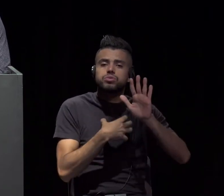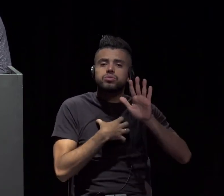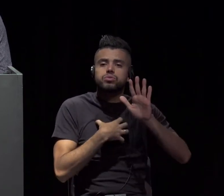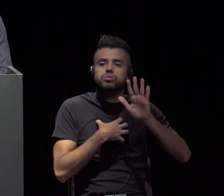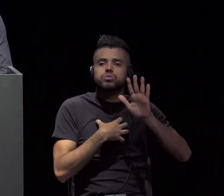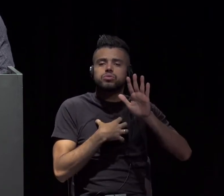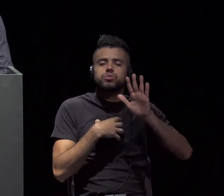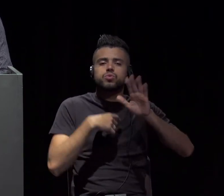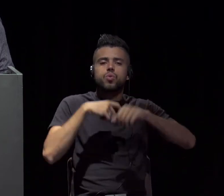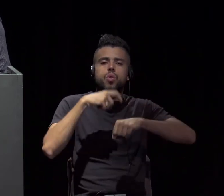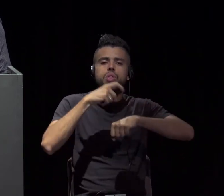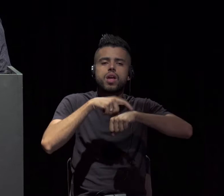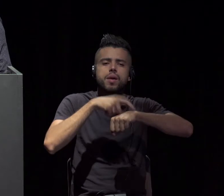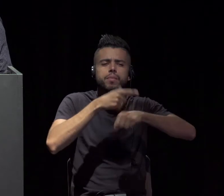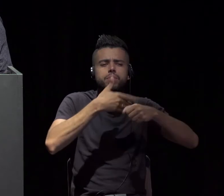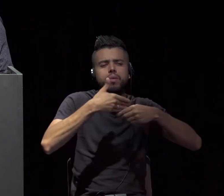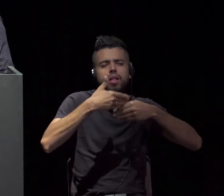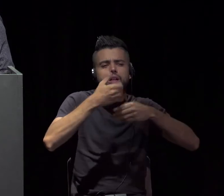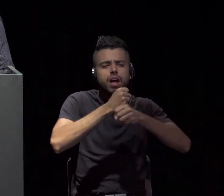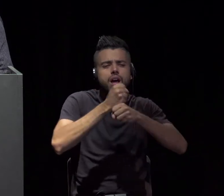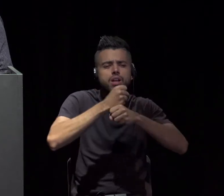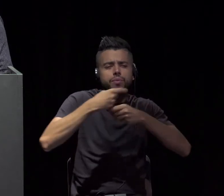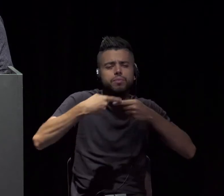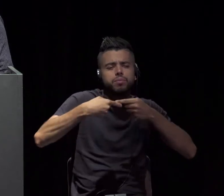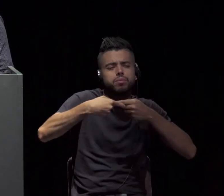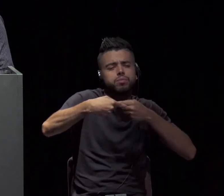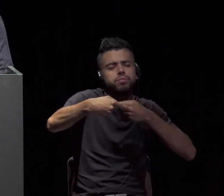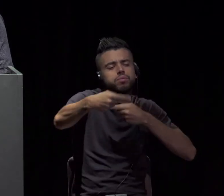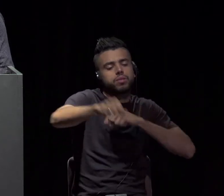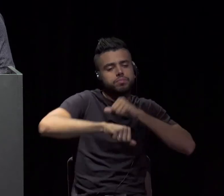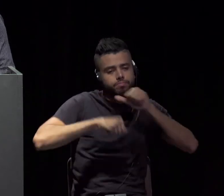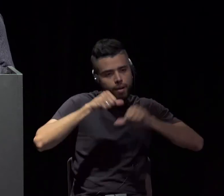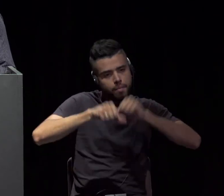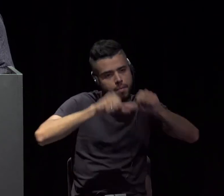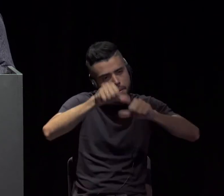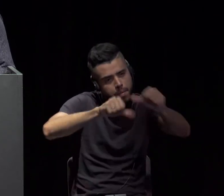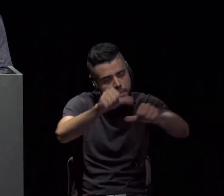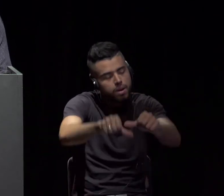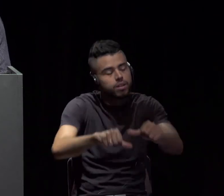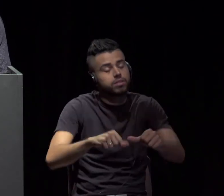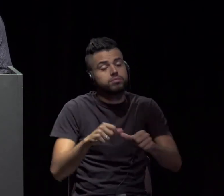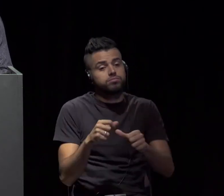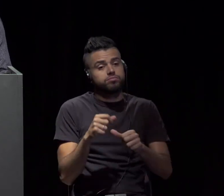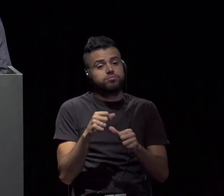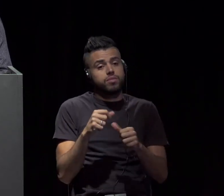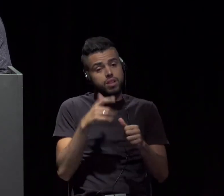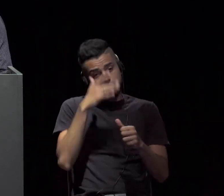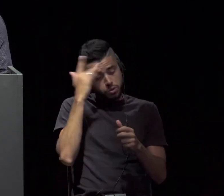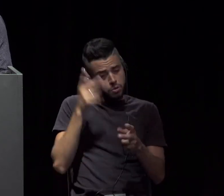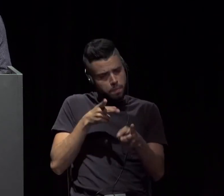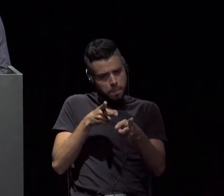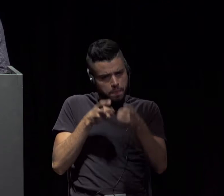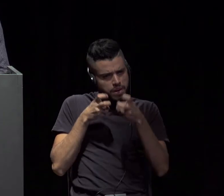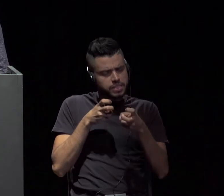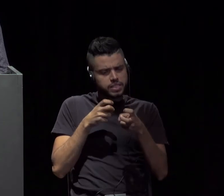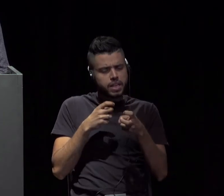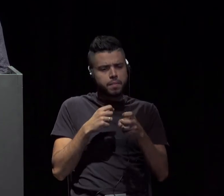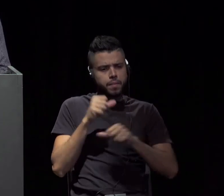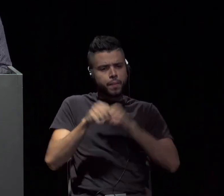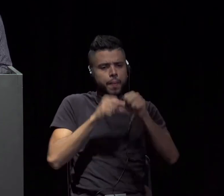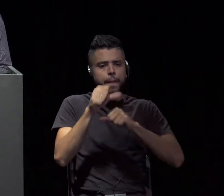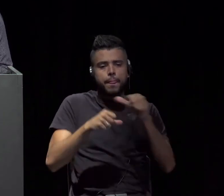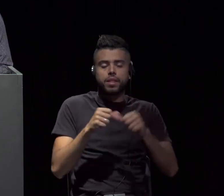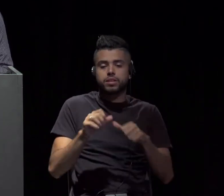shape-shifting and physical transformation in the manner of embodied living things. Moreover, he seems to